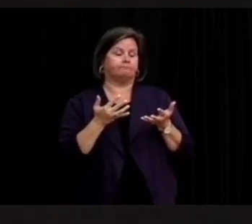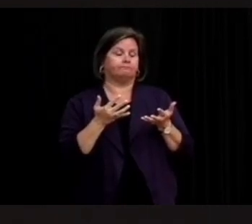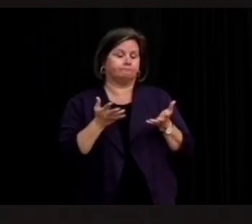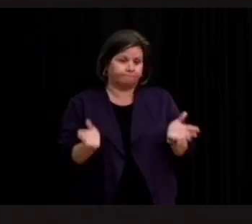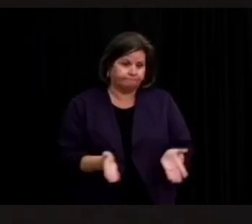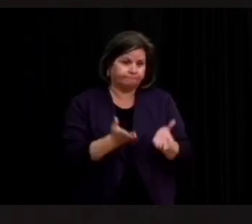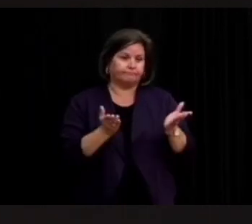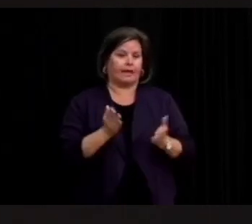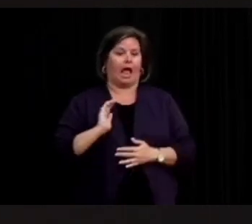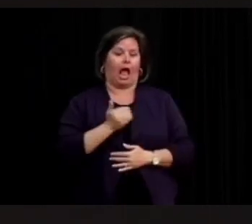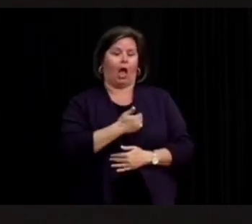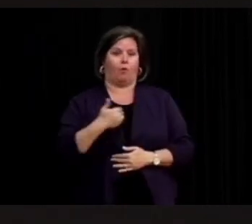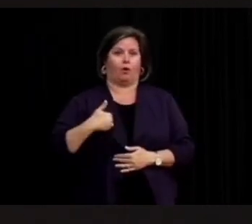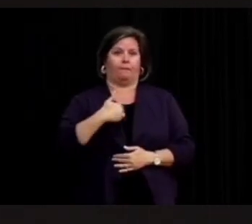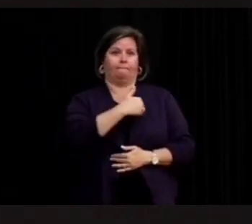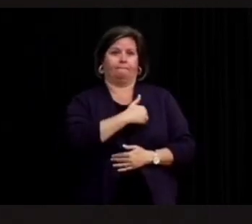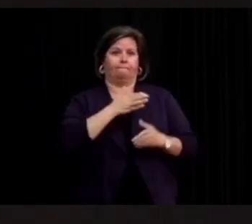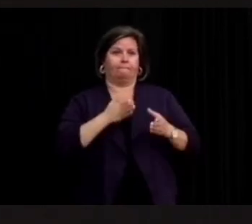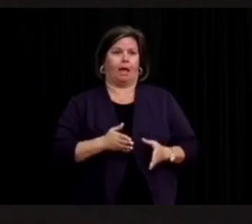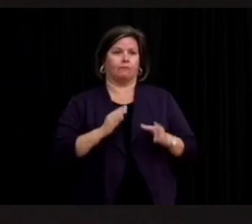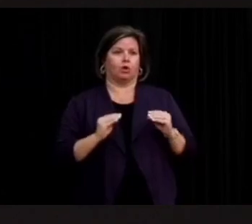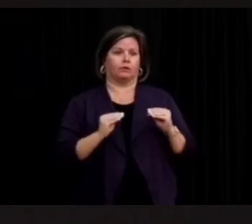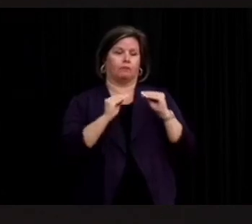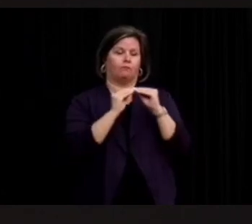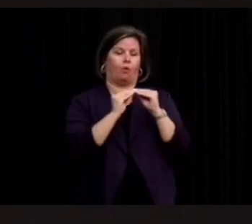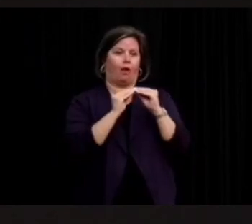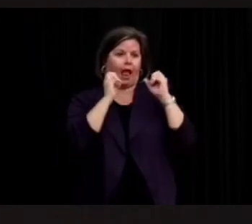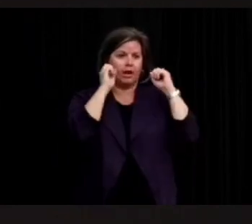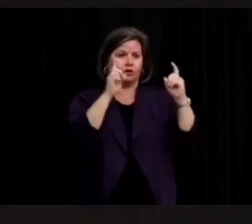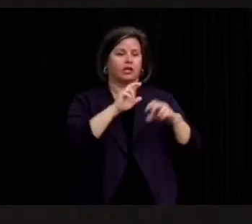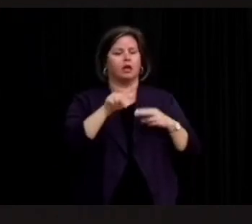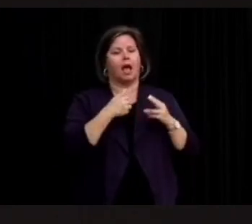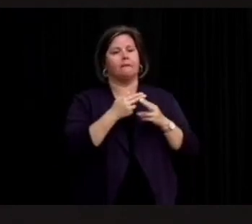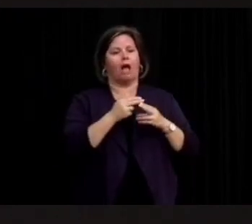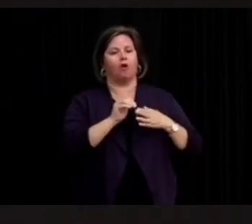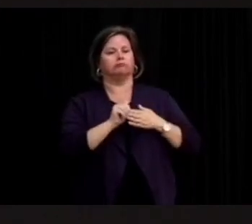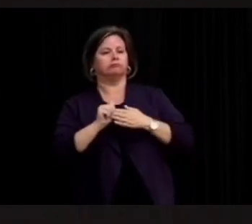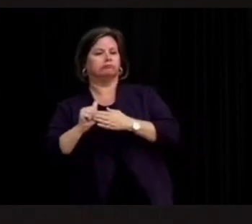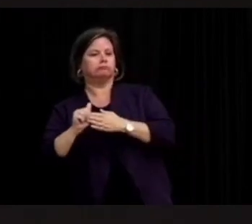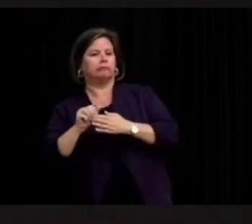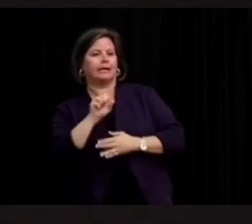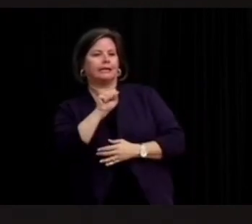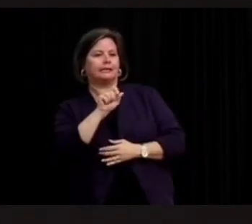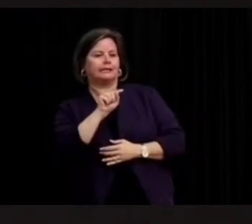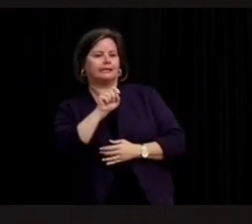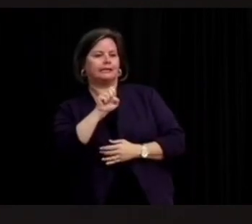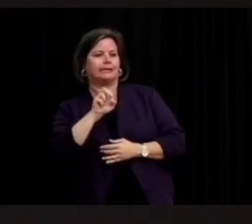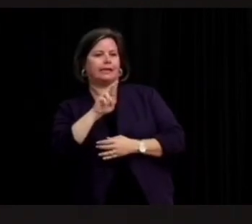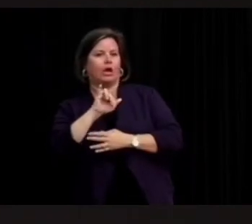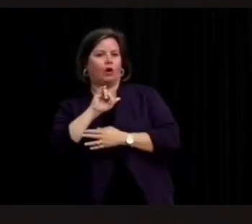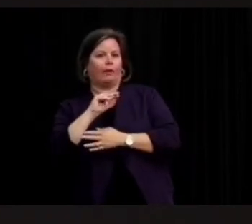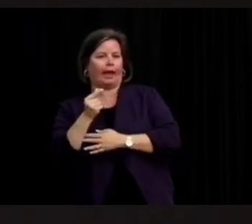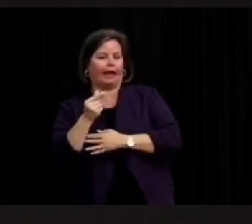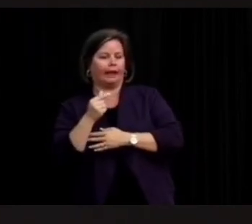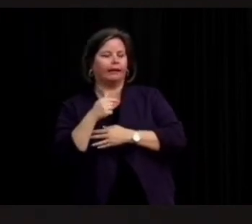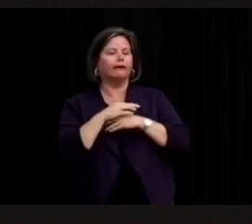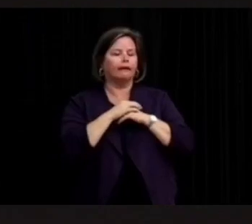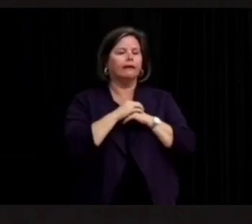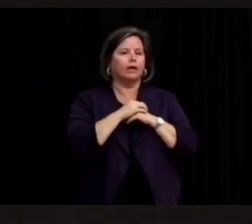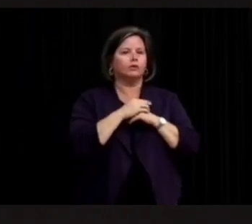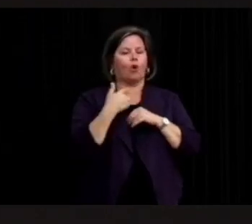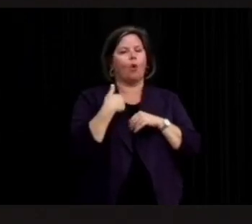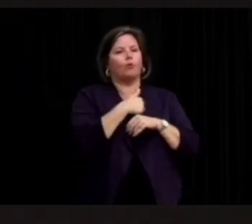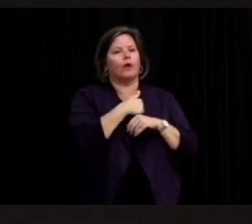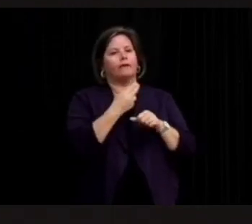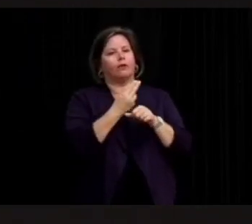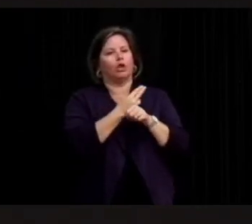educated about steering and how it impacts folks. We've used, I'm sure you probably